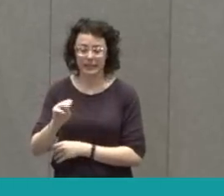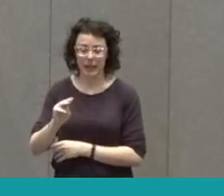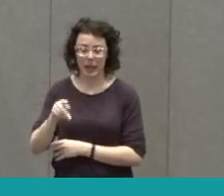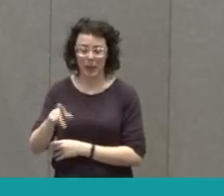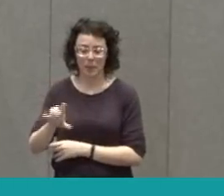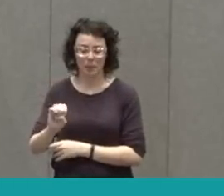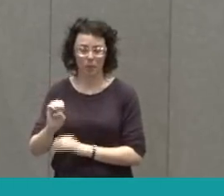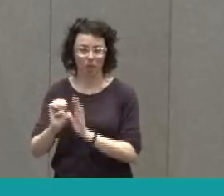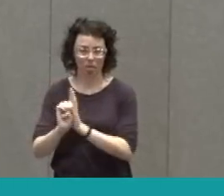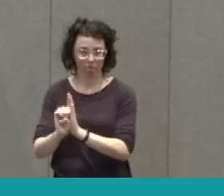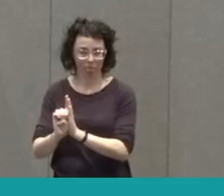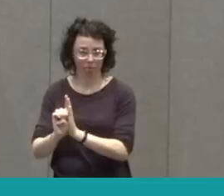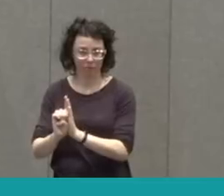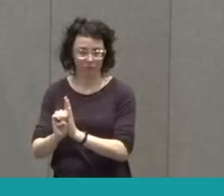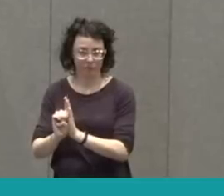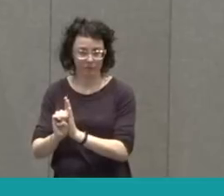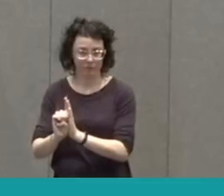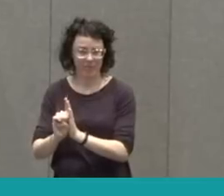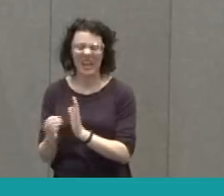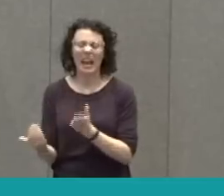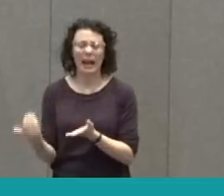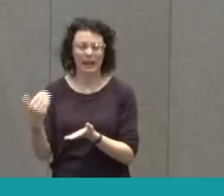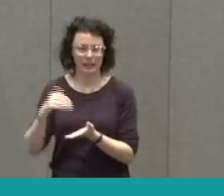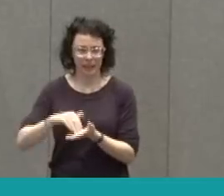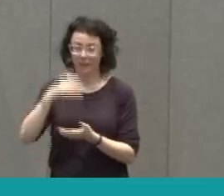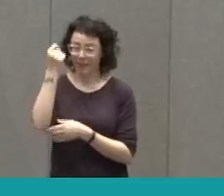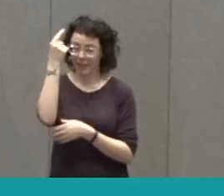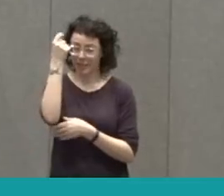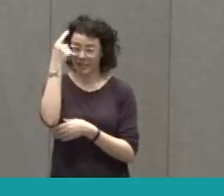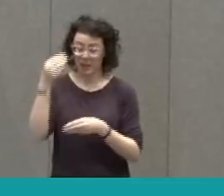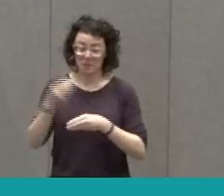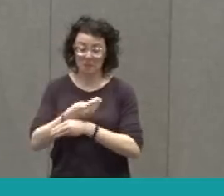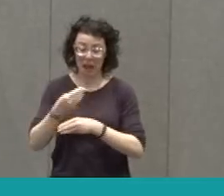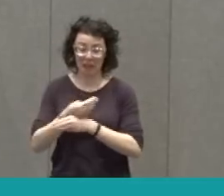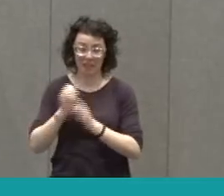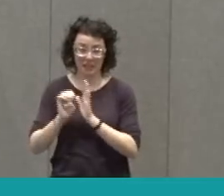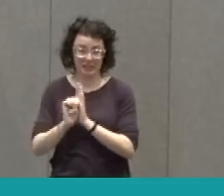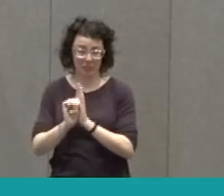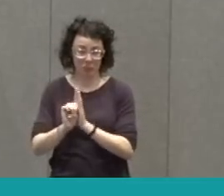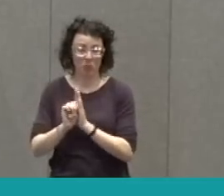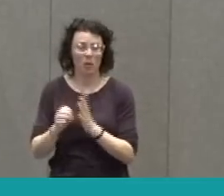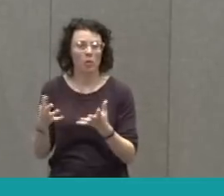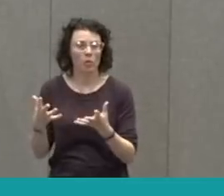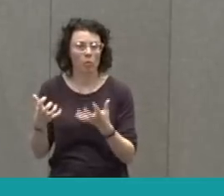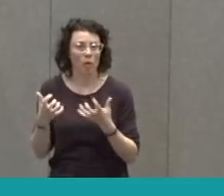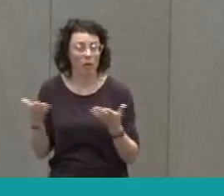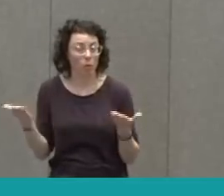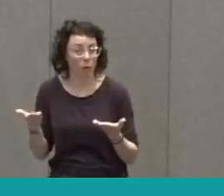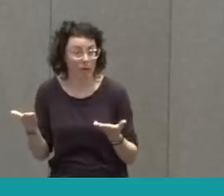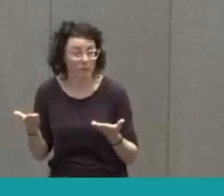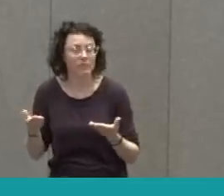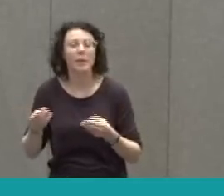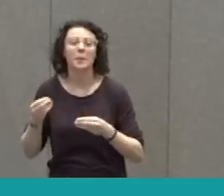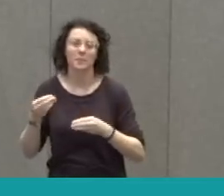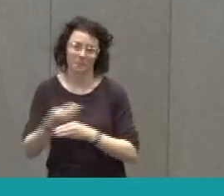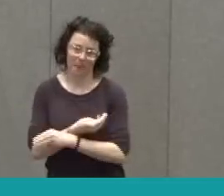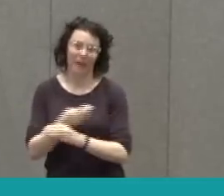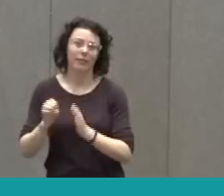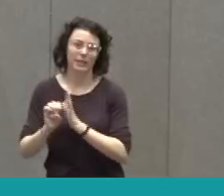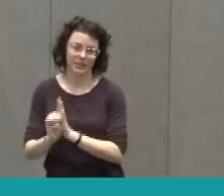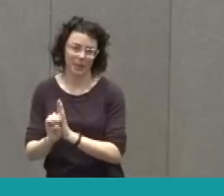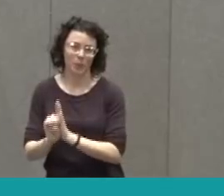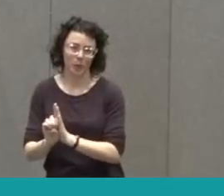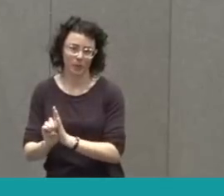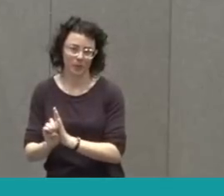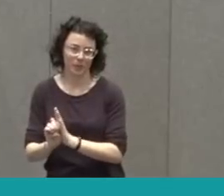And again, our examples, because we're in math, we always want them to be a math example. And then